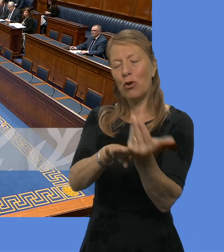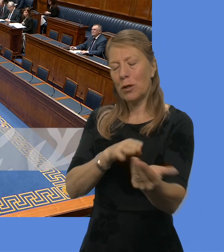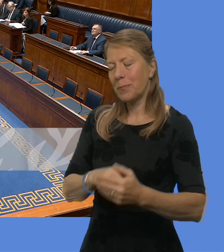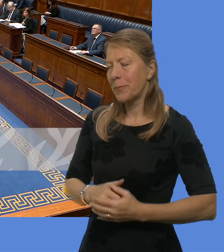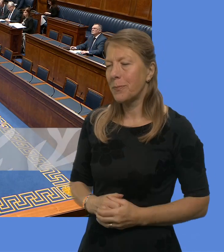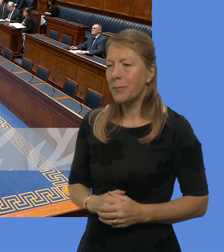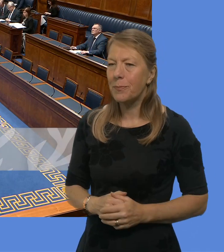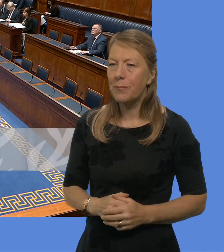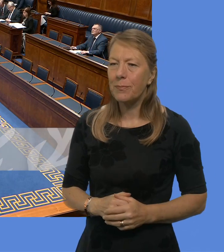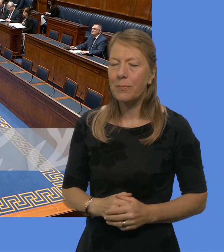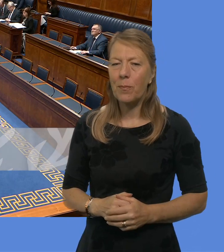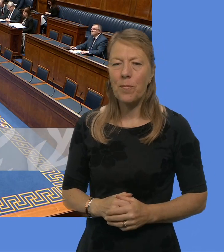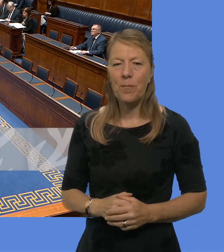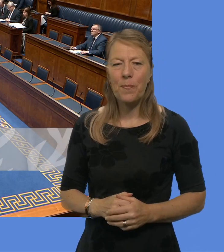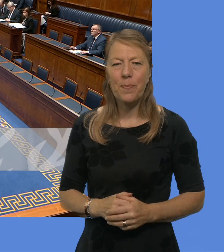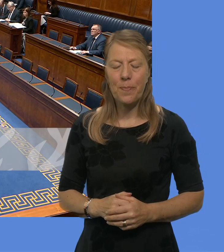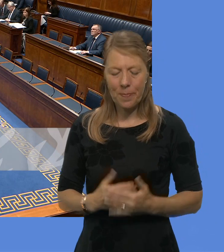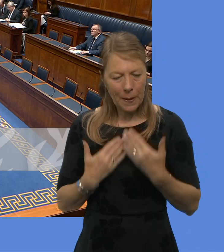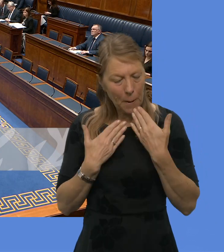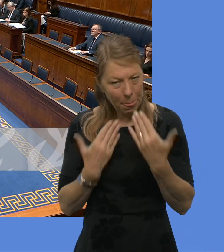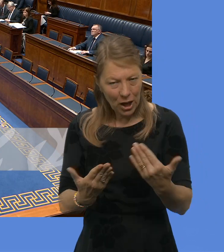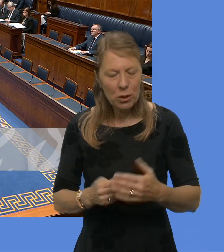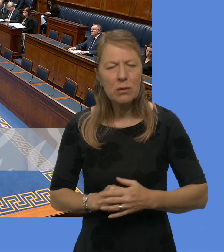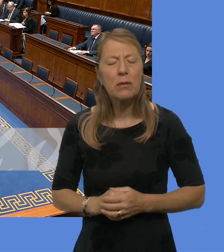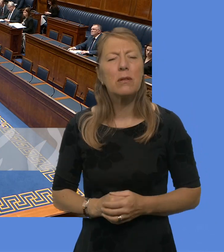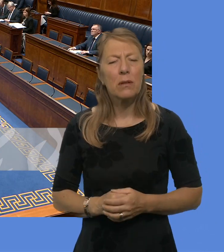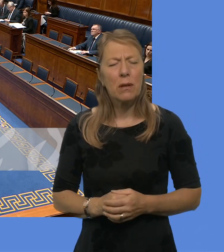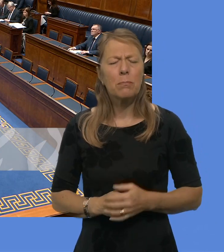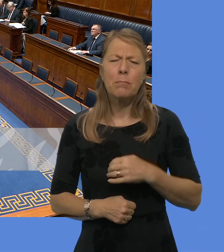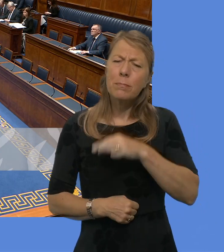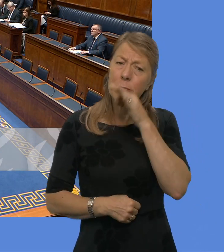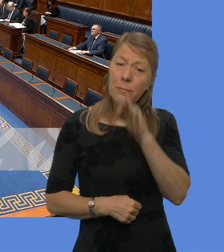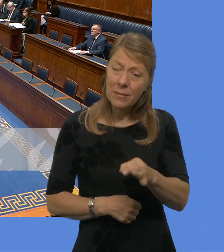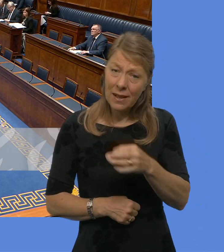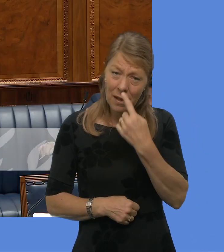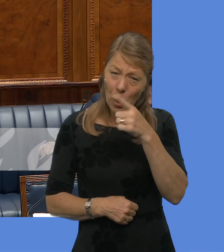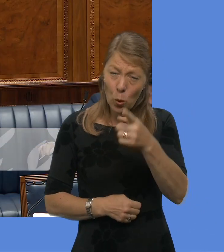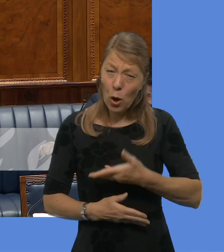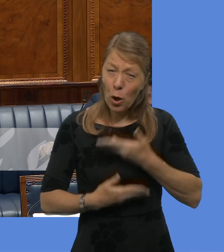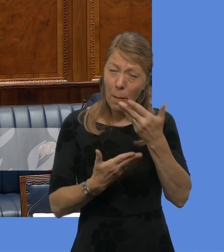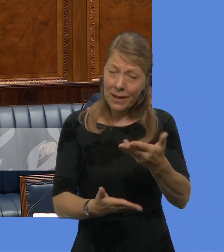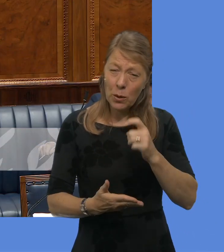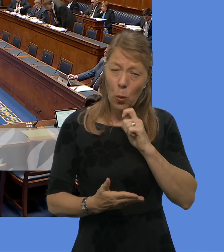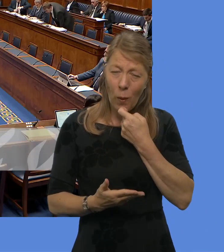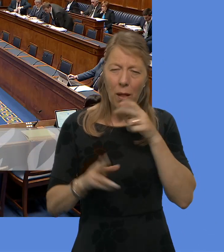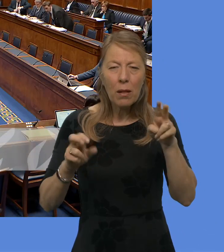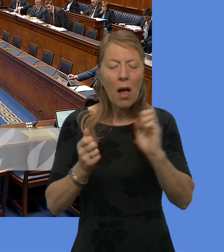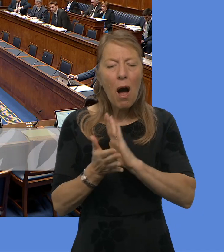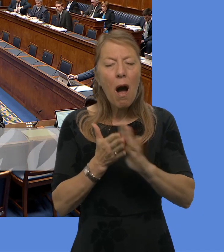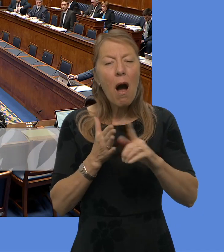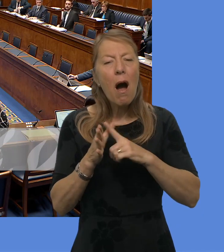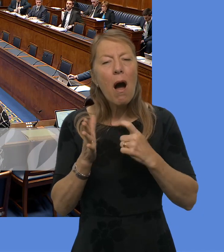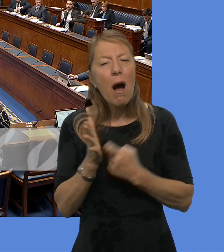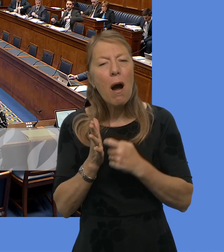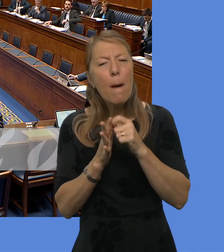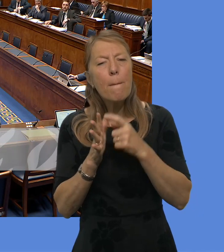I thank the Minister for her update. Can the Minister also then give a commitment that she will introduce Harper's Law here in Northern Ireland? Minister.